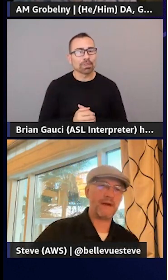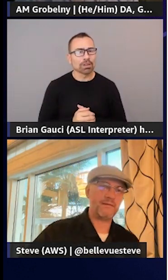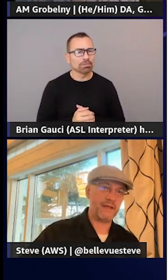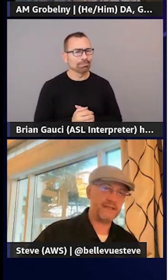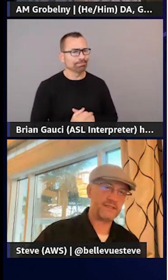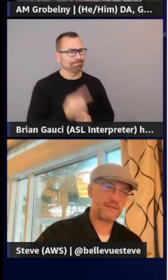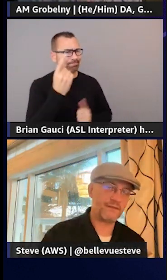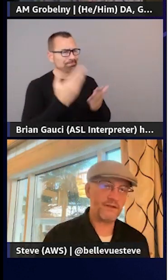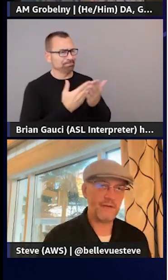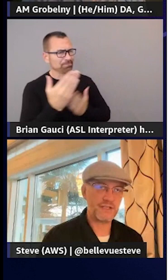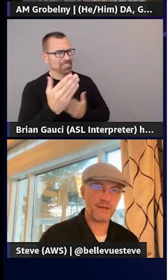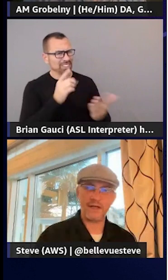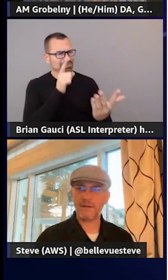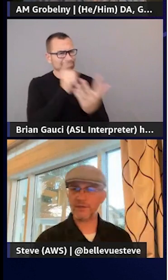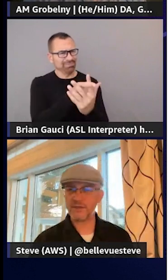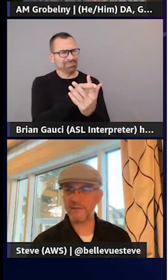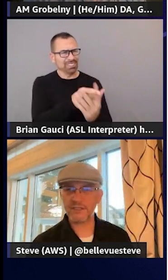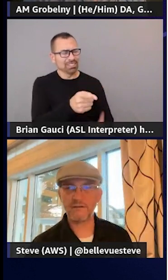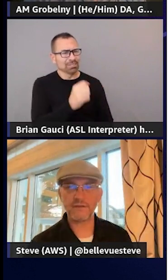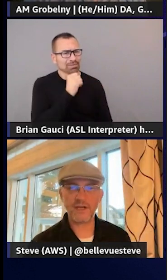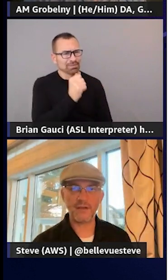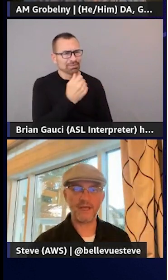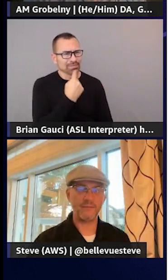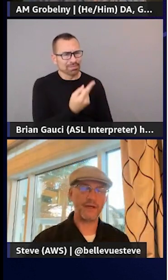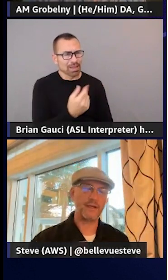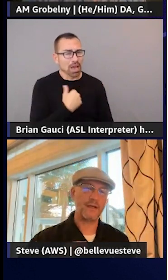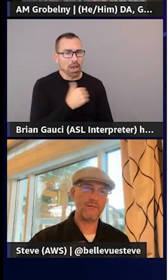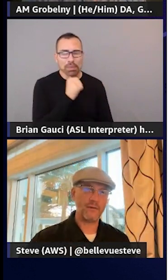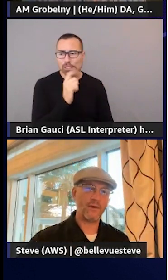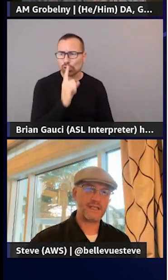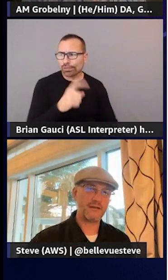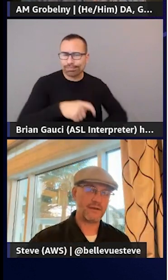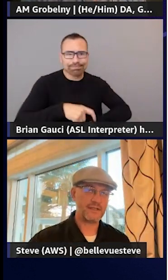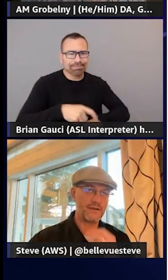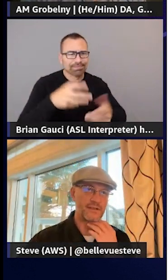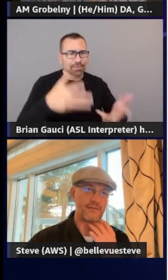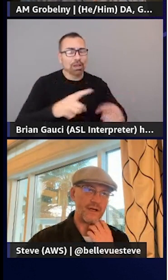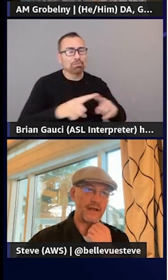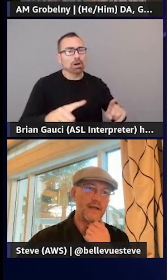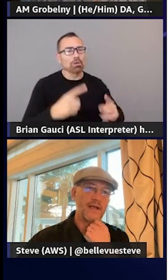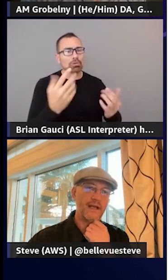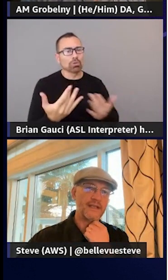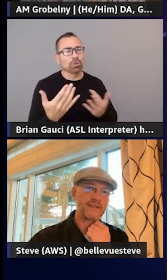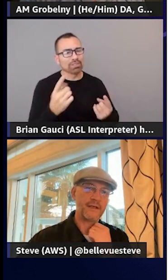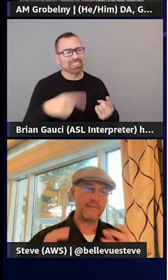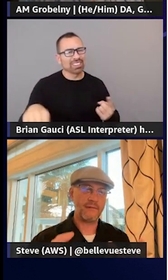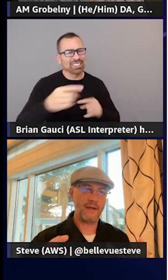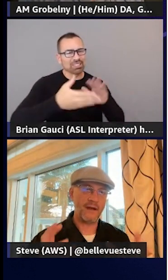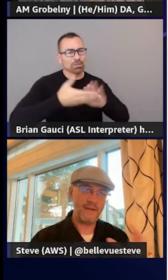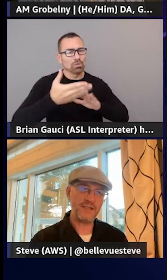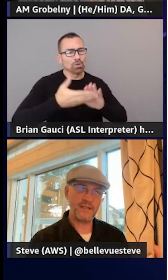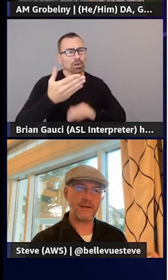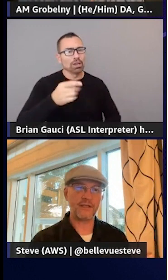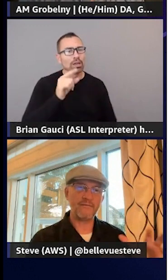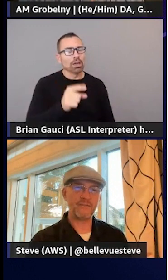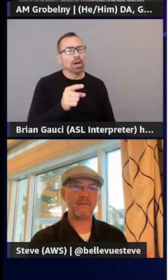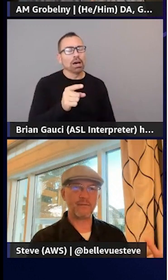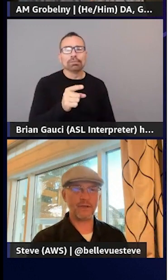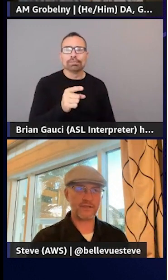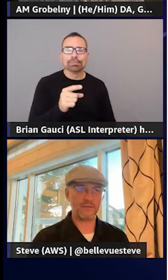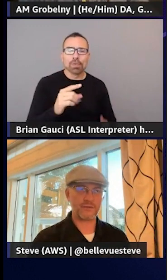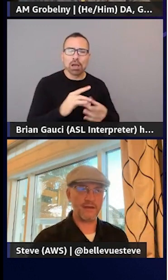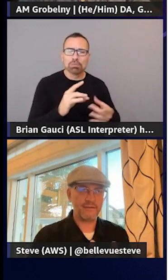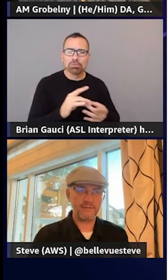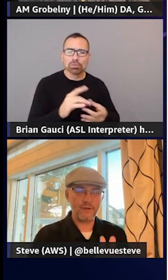struck me about this that we've not mentioned, and I'm not sure how we're doing for time here, but while we're waiting for it to run, is that I mentioned earlier on that I'm familiar